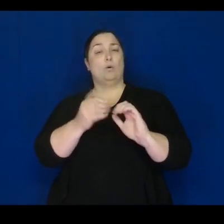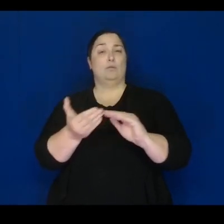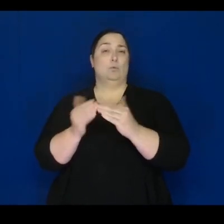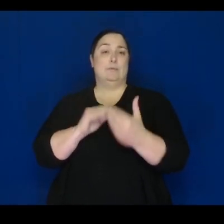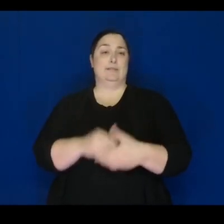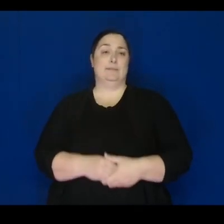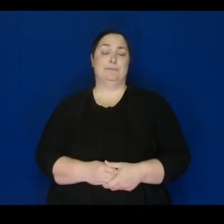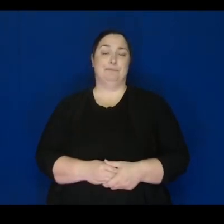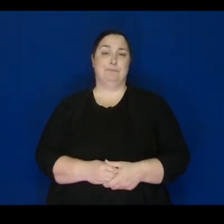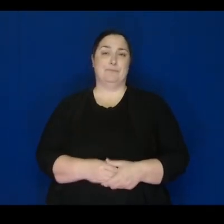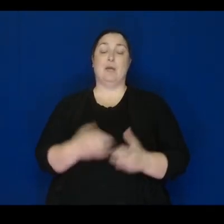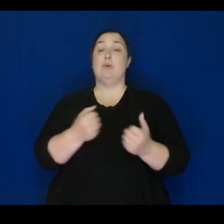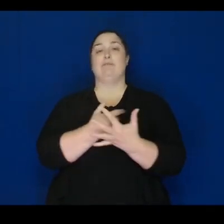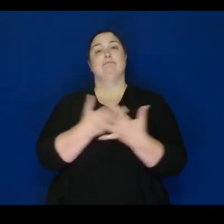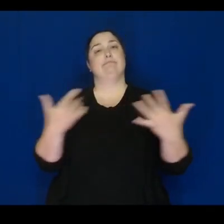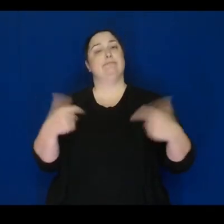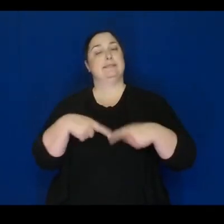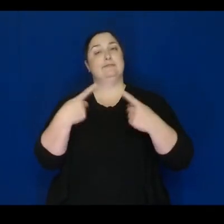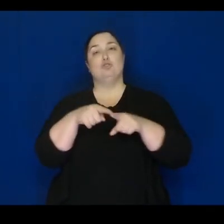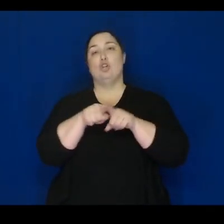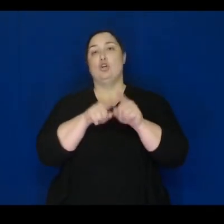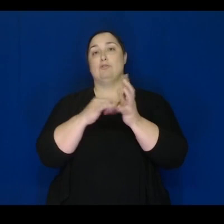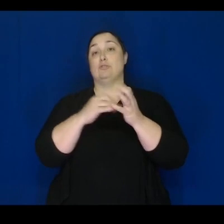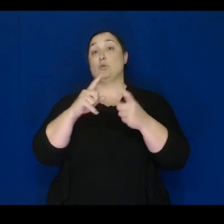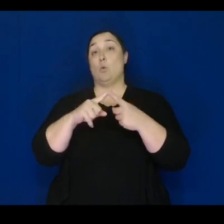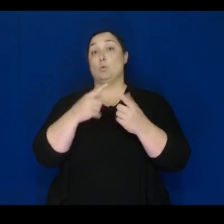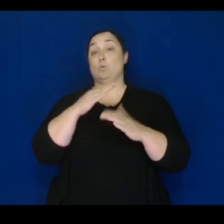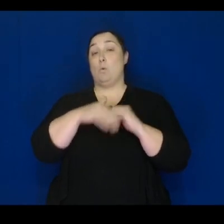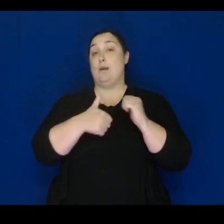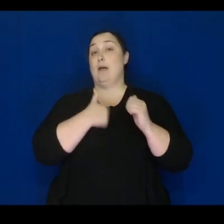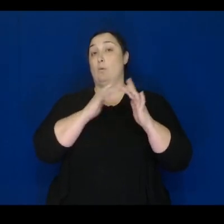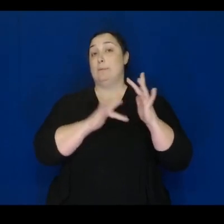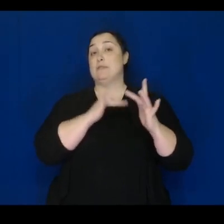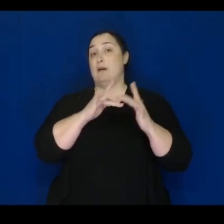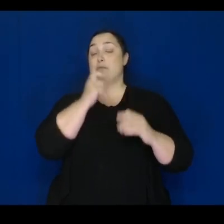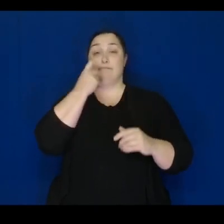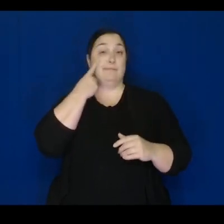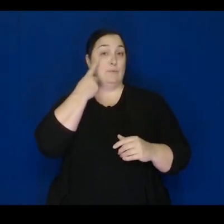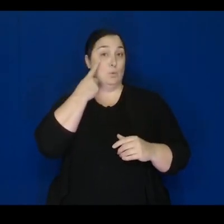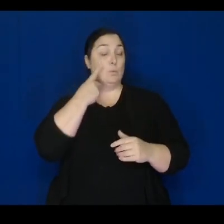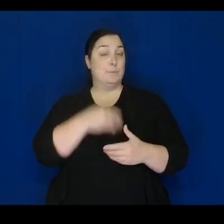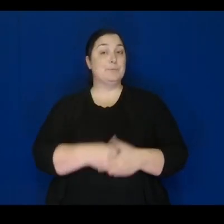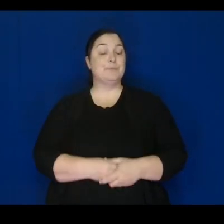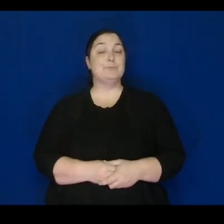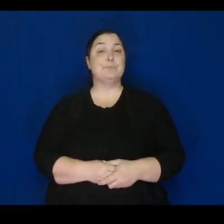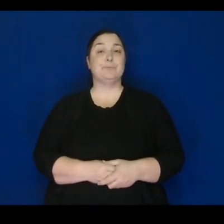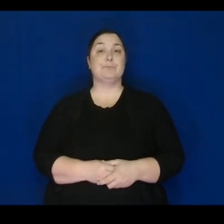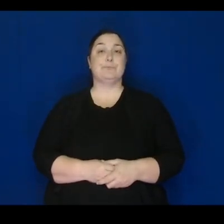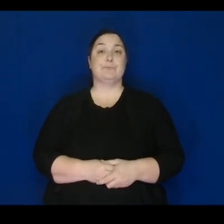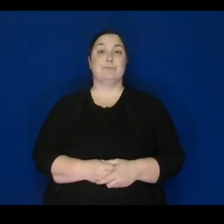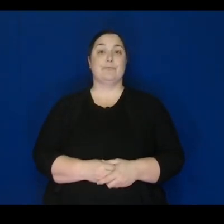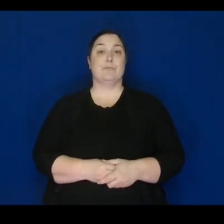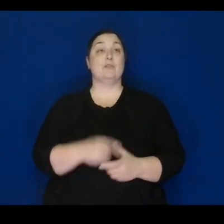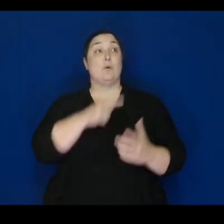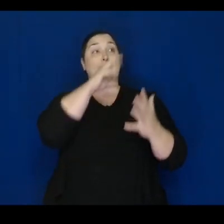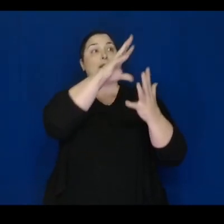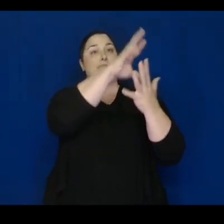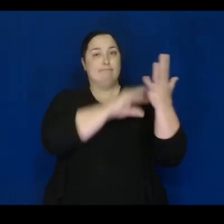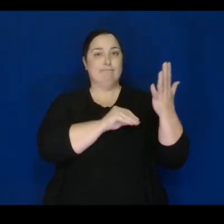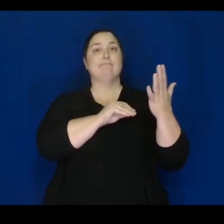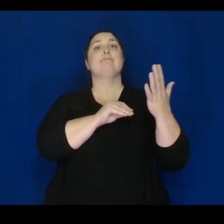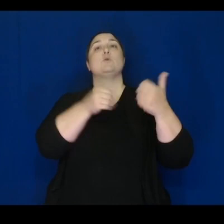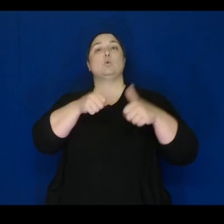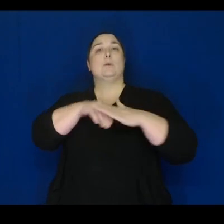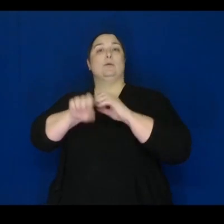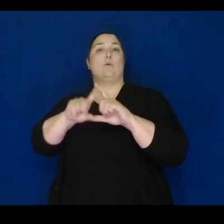we also have a whole range of learning resources on our website that you can get into your classrooms and really